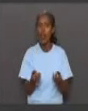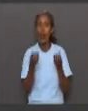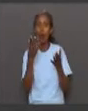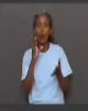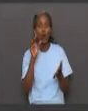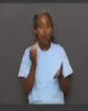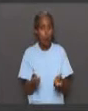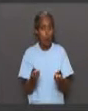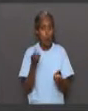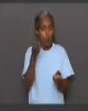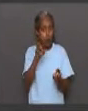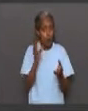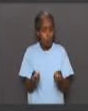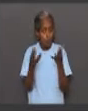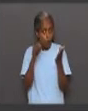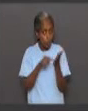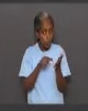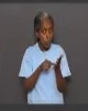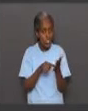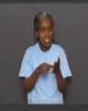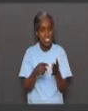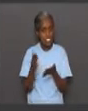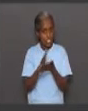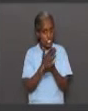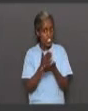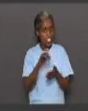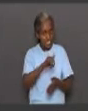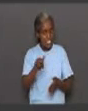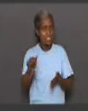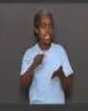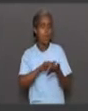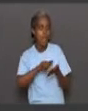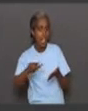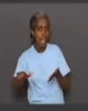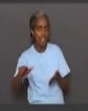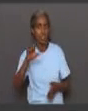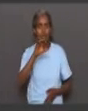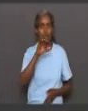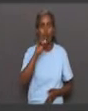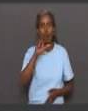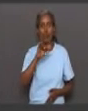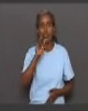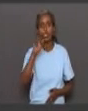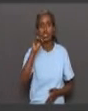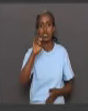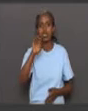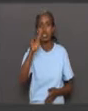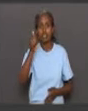more points that share the same line are called collinear points.